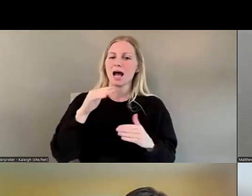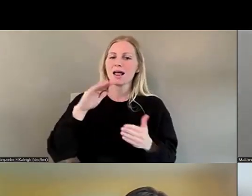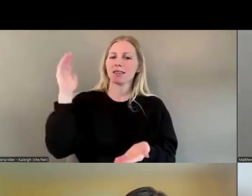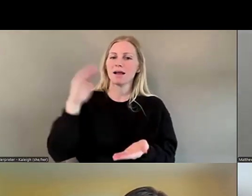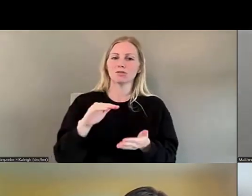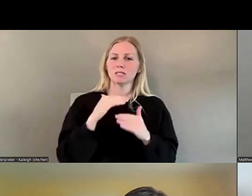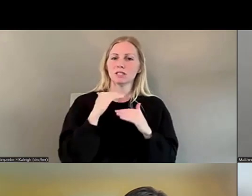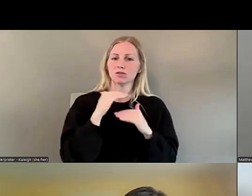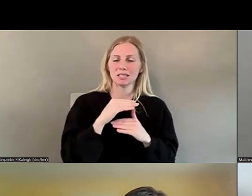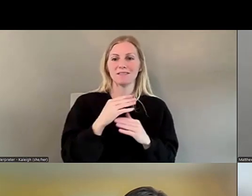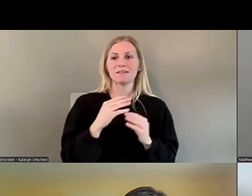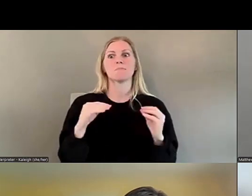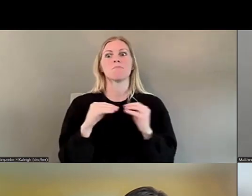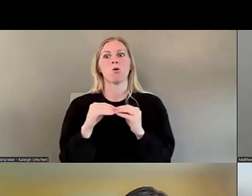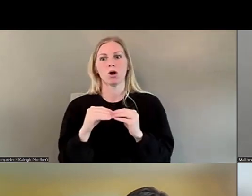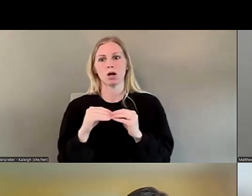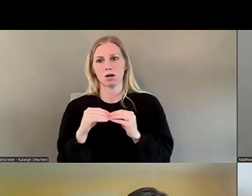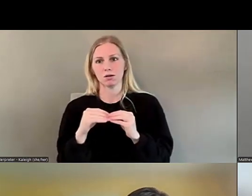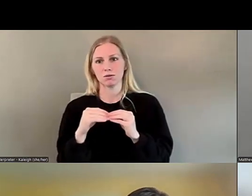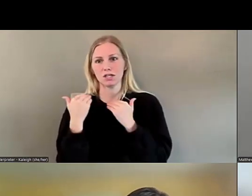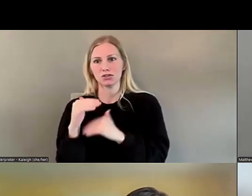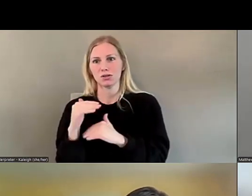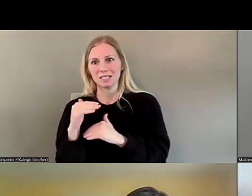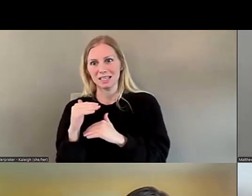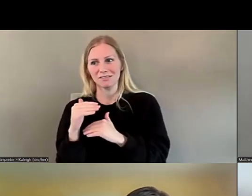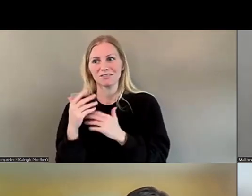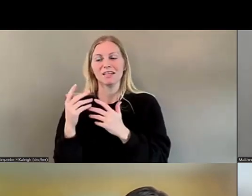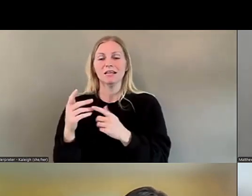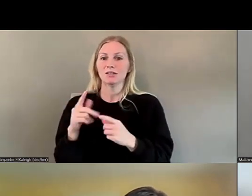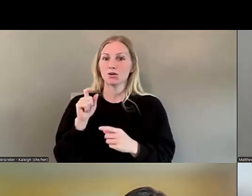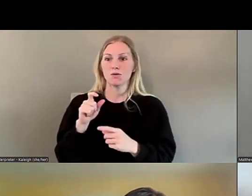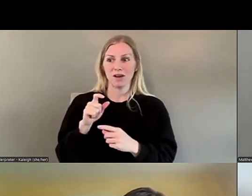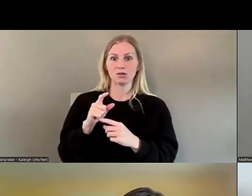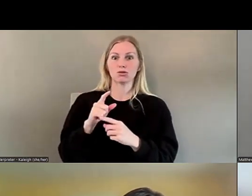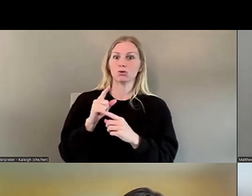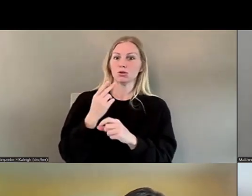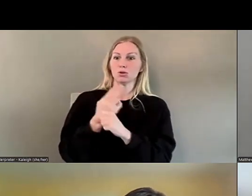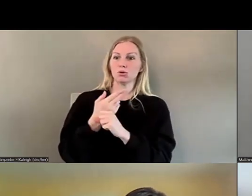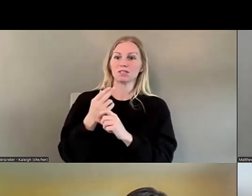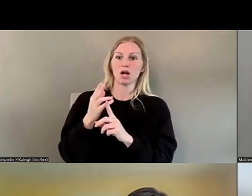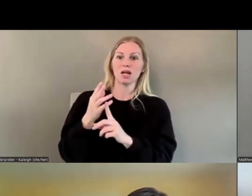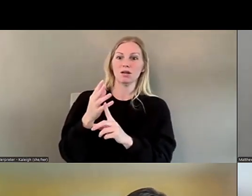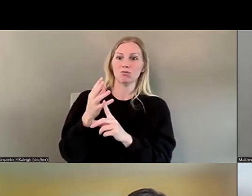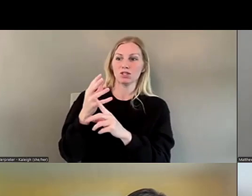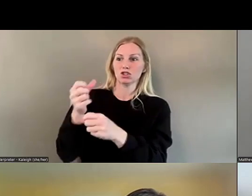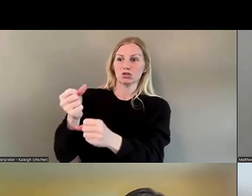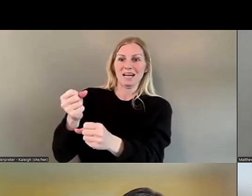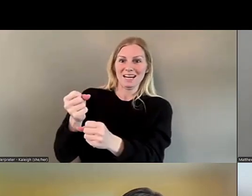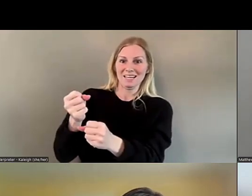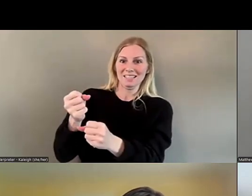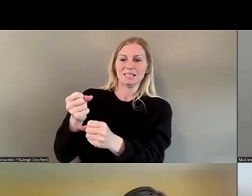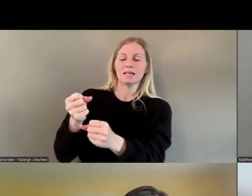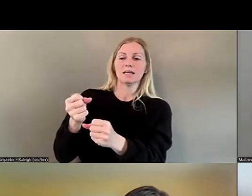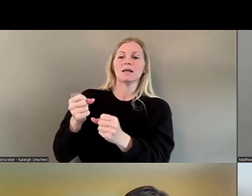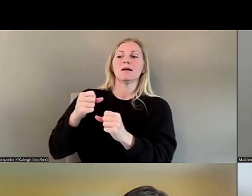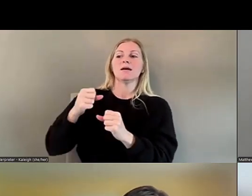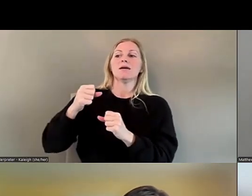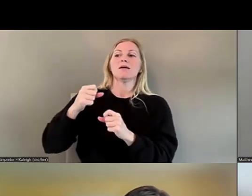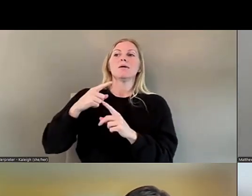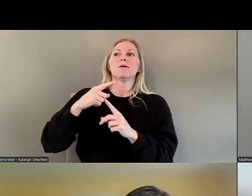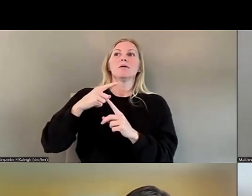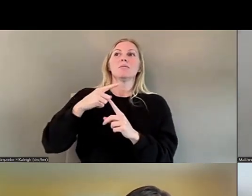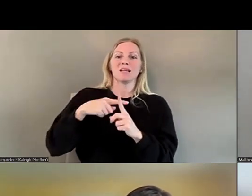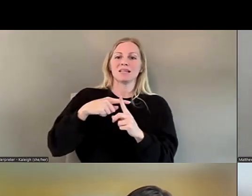restrictive, because not only have you had to implement a restraint, you've had to implement a restraint that is not in compliance with the